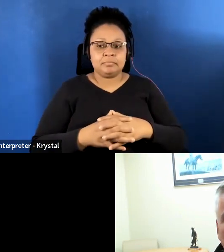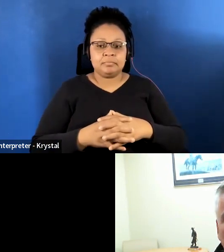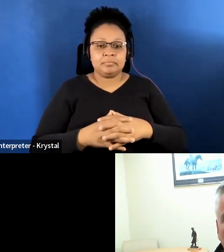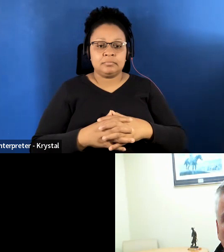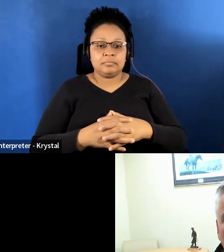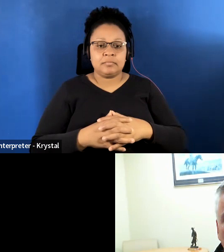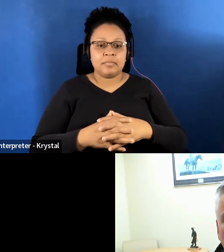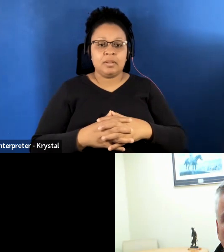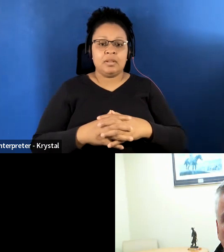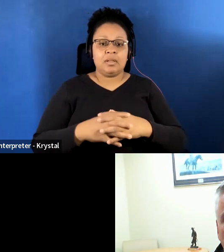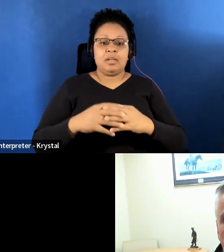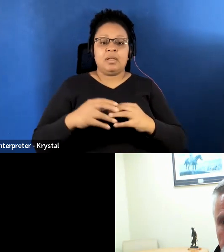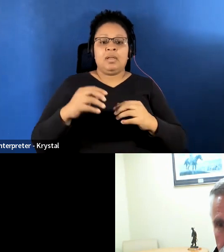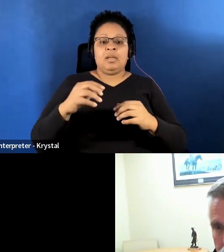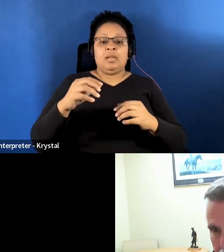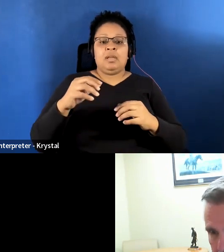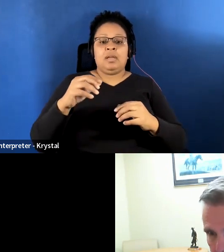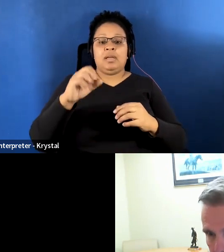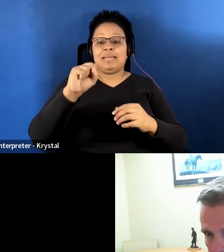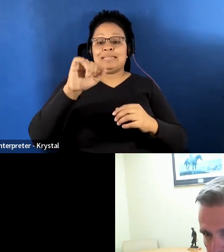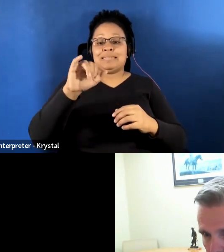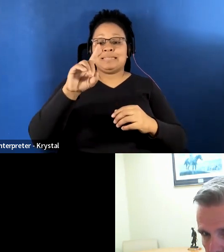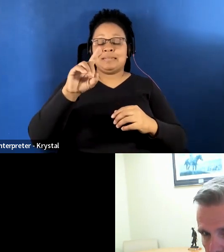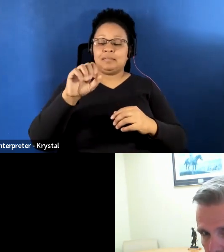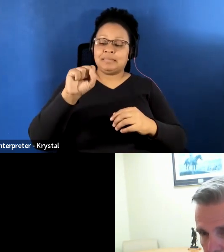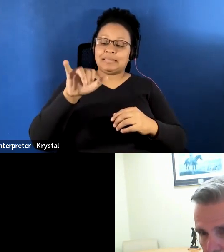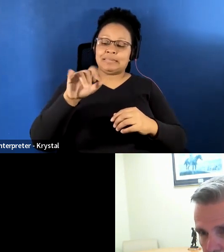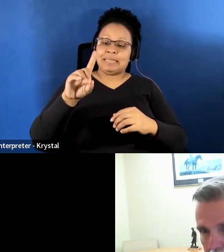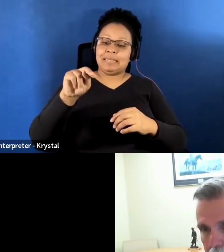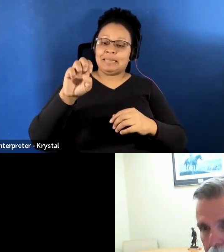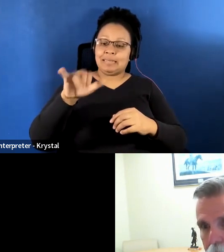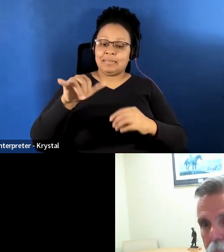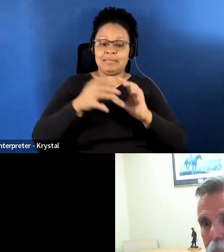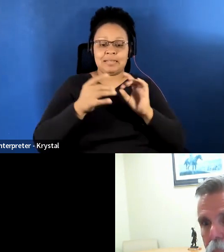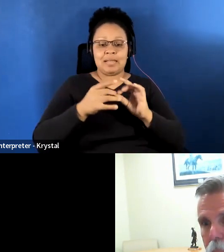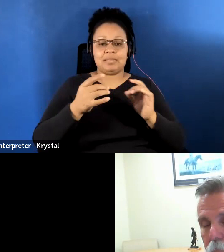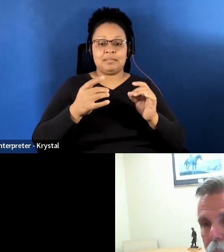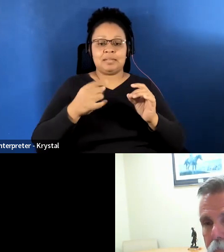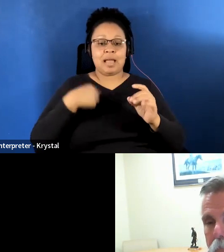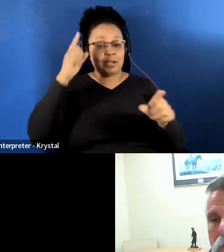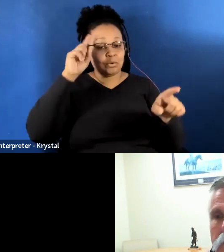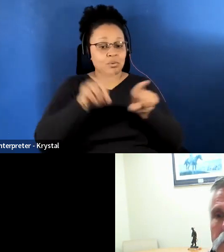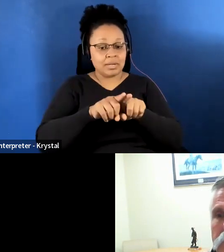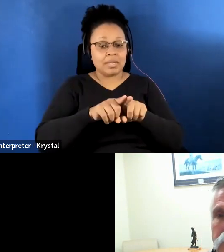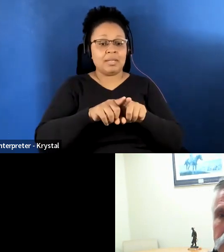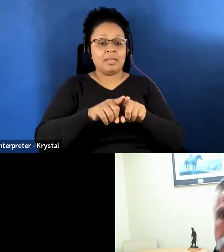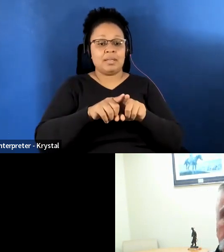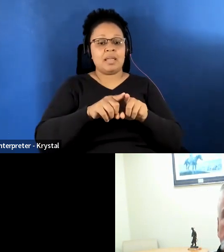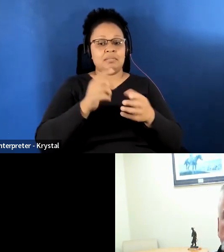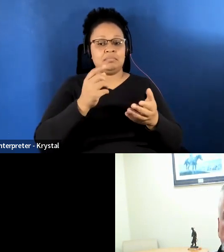And Sydney Breslow seems to agree in the chat, says, I think it's a great idea and could be very appealing to job